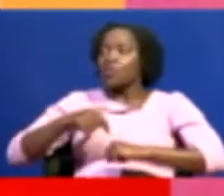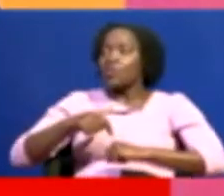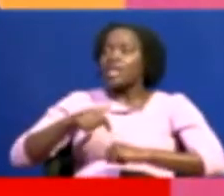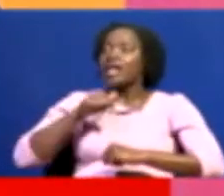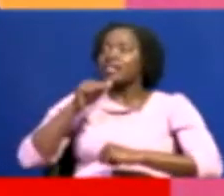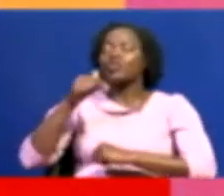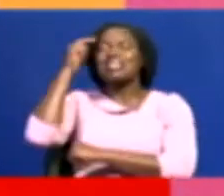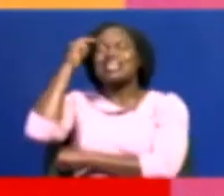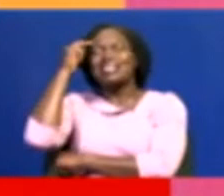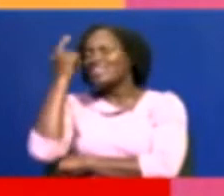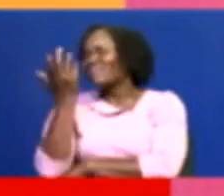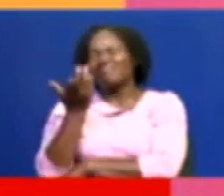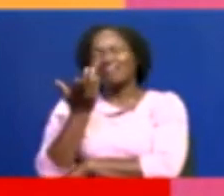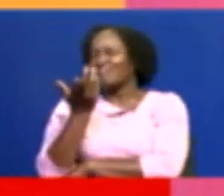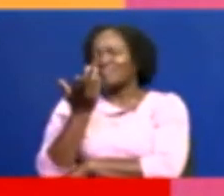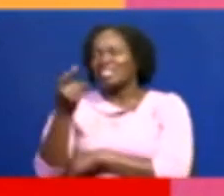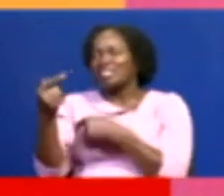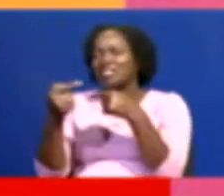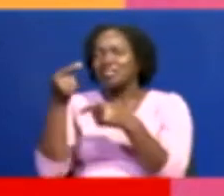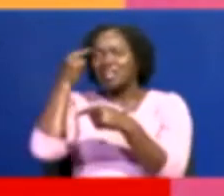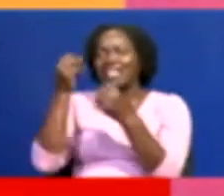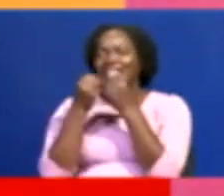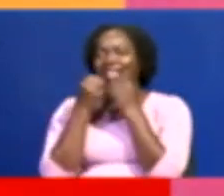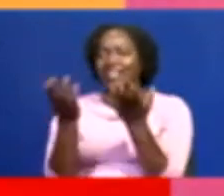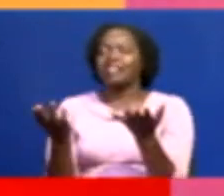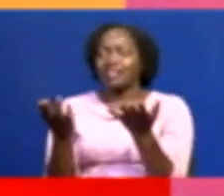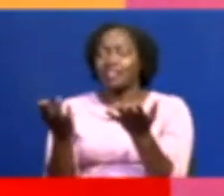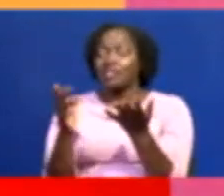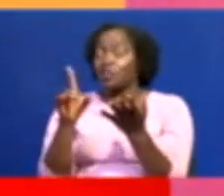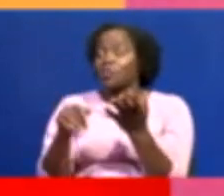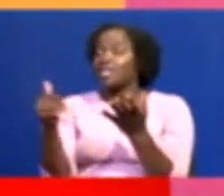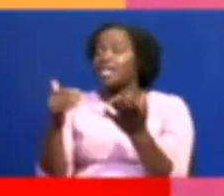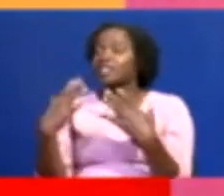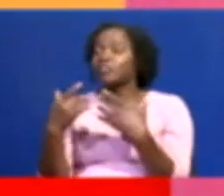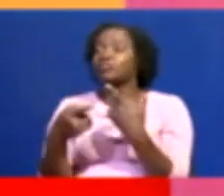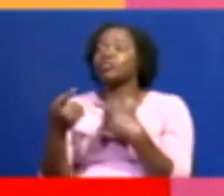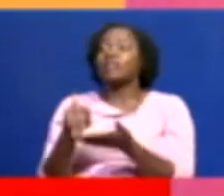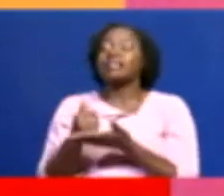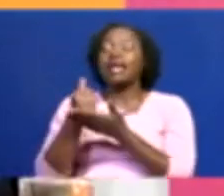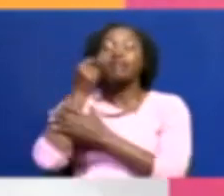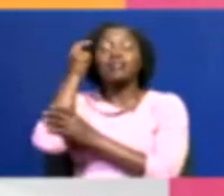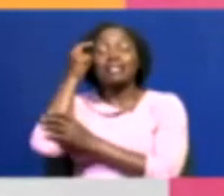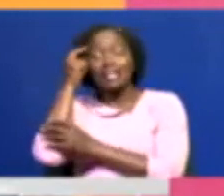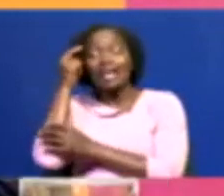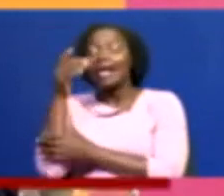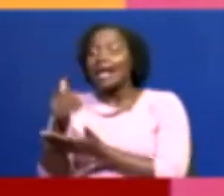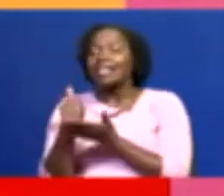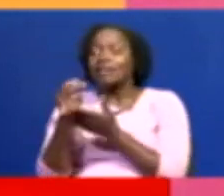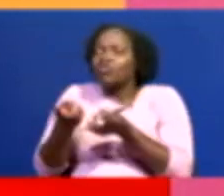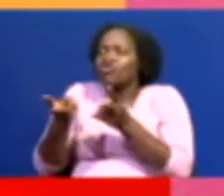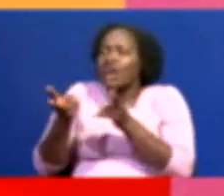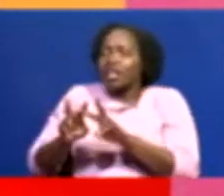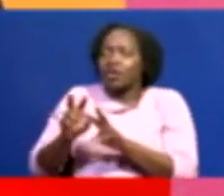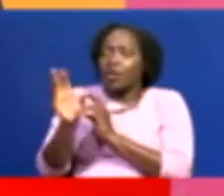We are not thinking. Let's just say, in short, we are not thinking. Okay. We need other people to come in and help us to think mm-hmm. and help us to value our